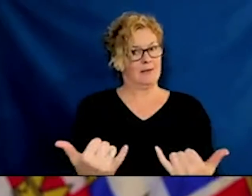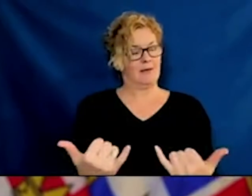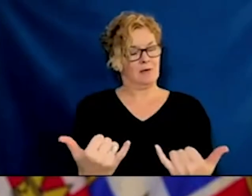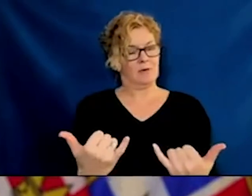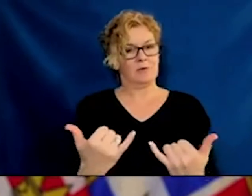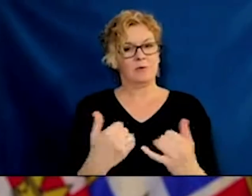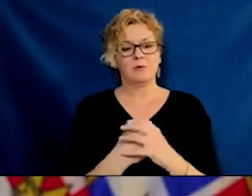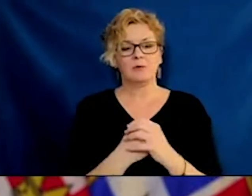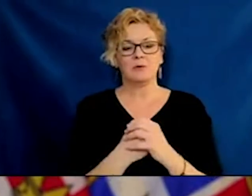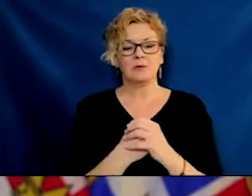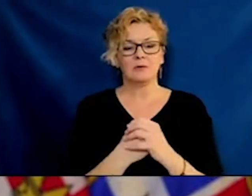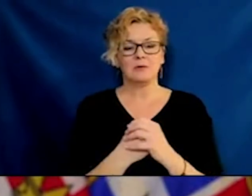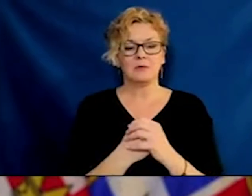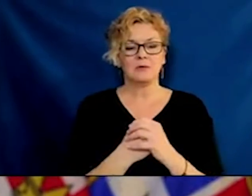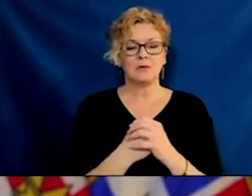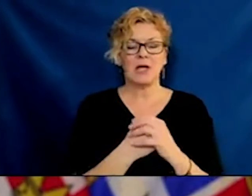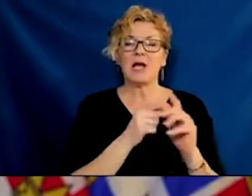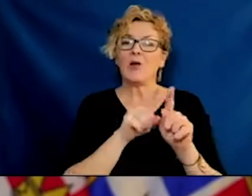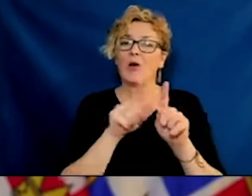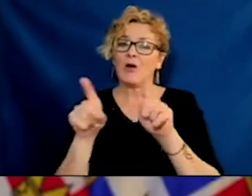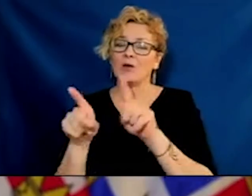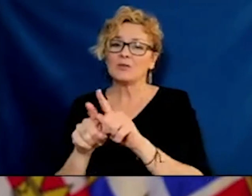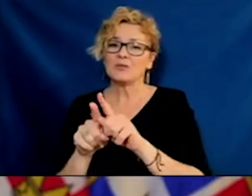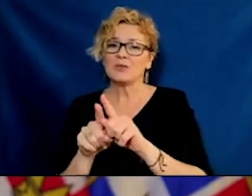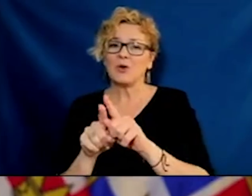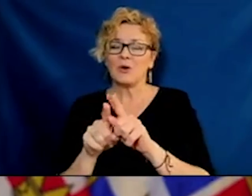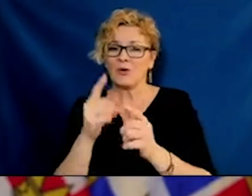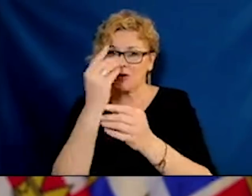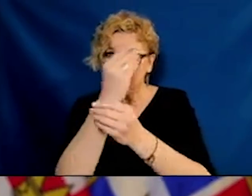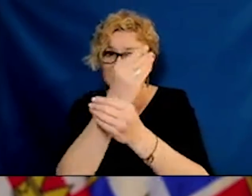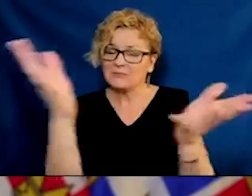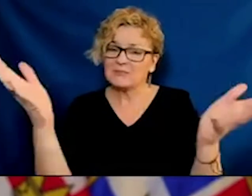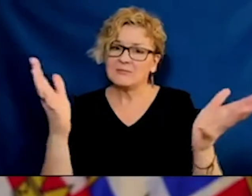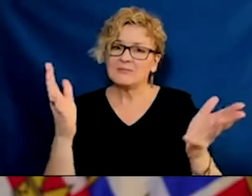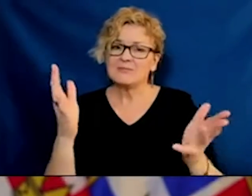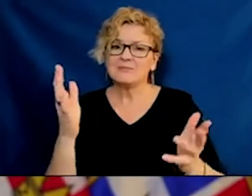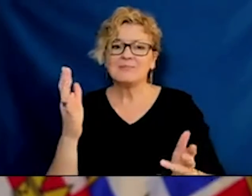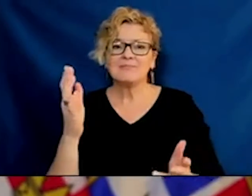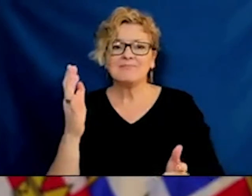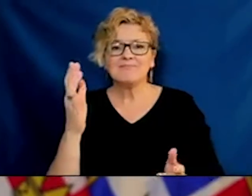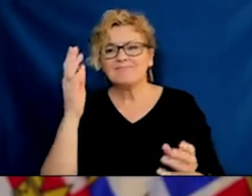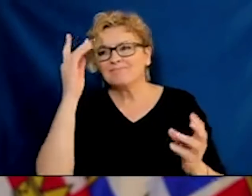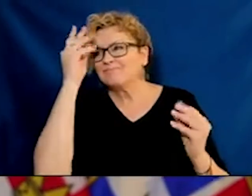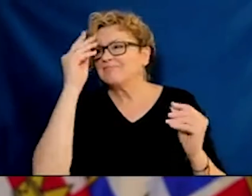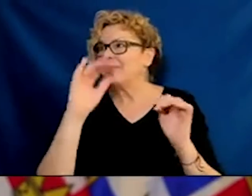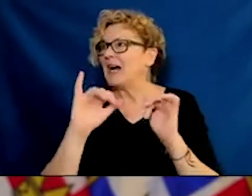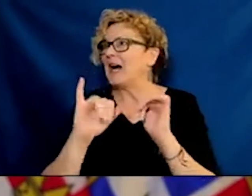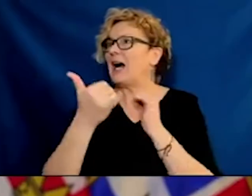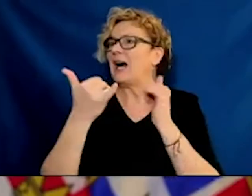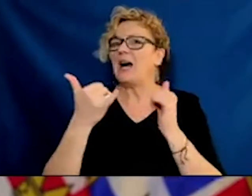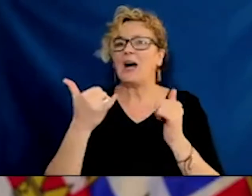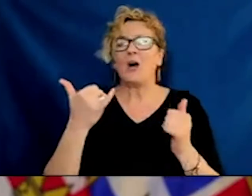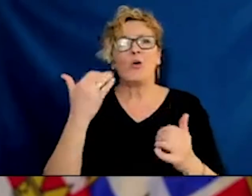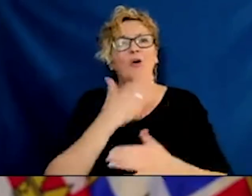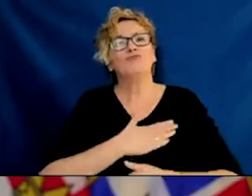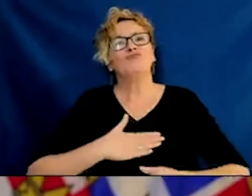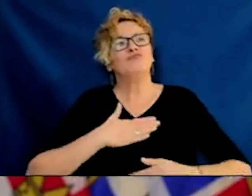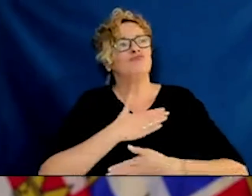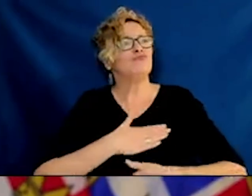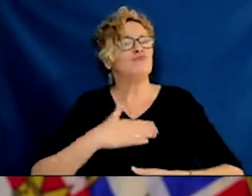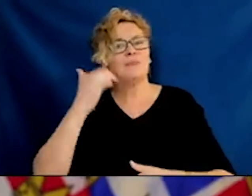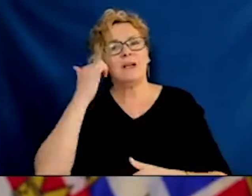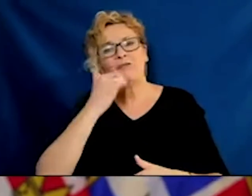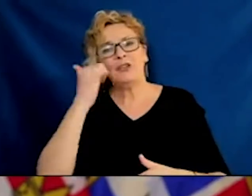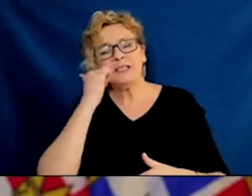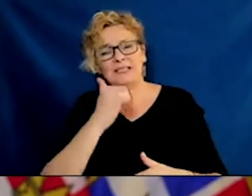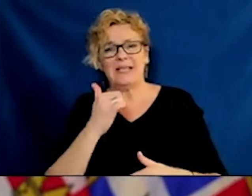find joy every day, to find those things that get us through this, We've been in this for a year now.